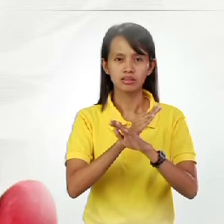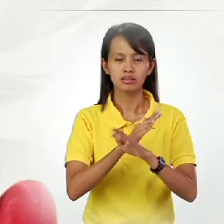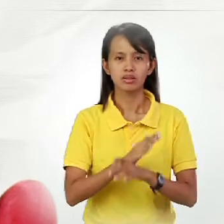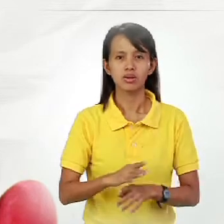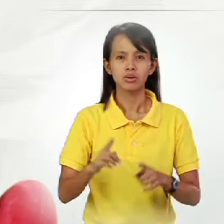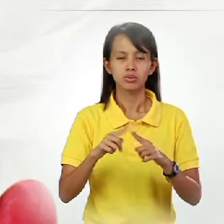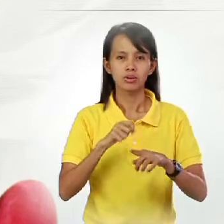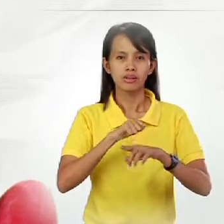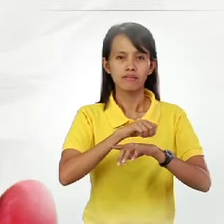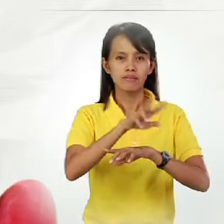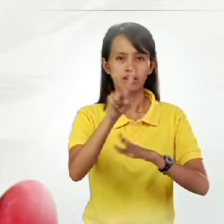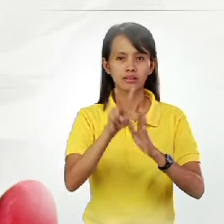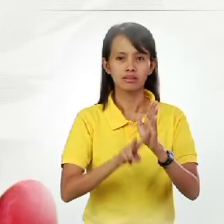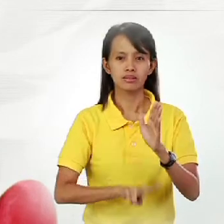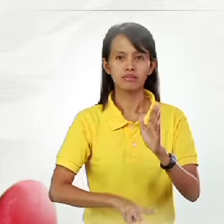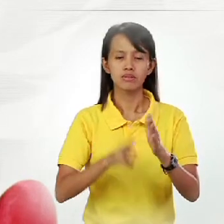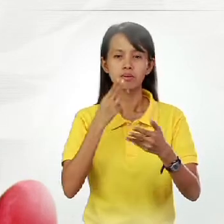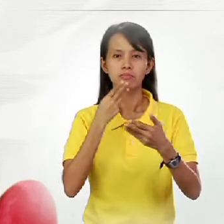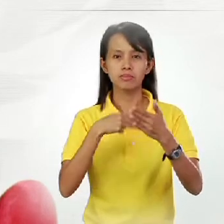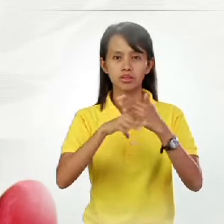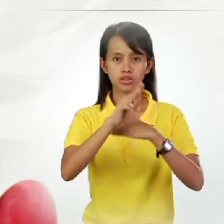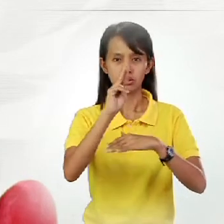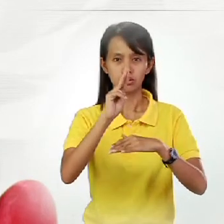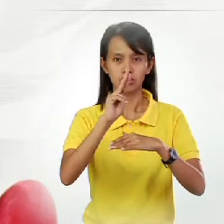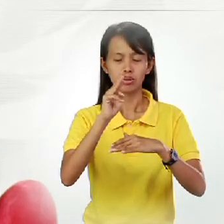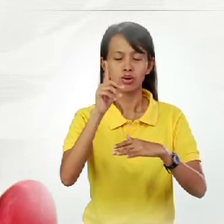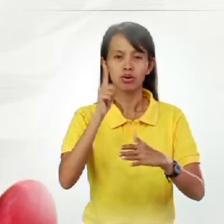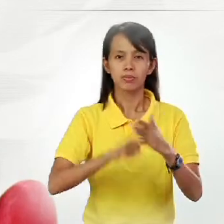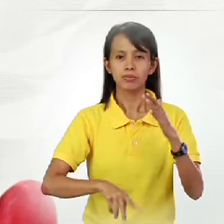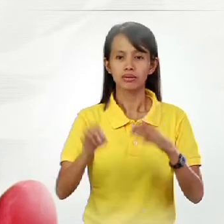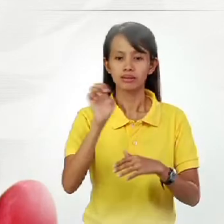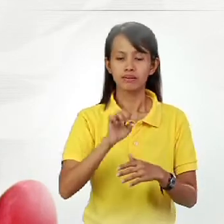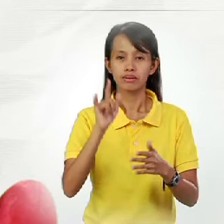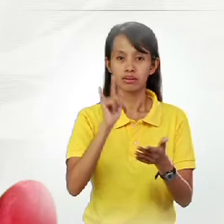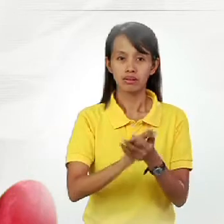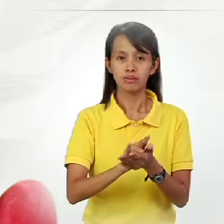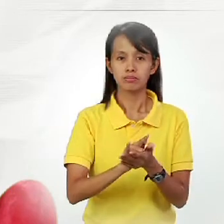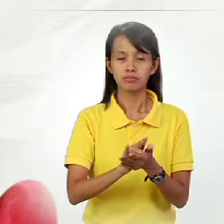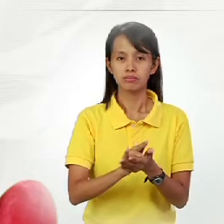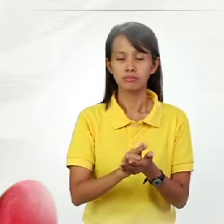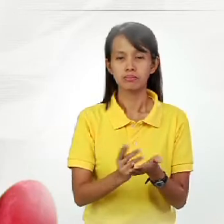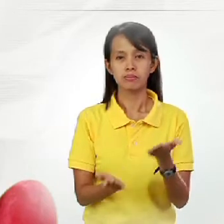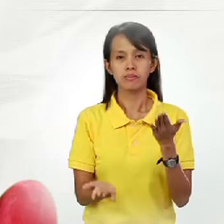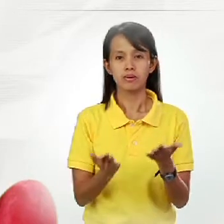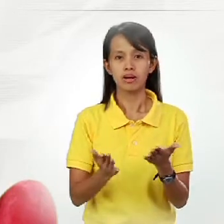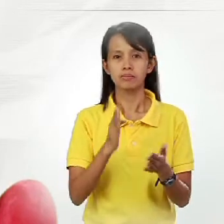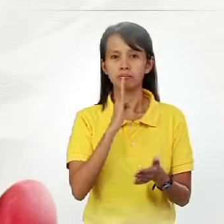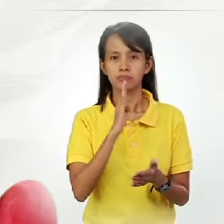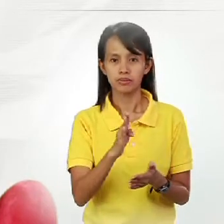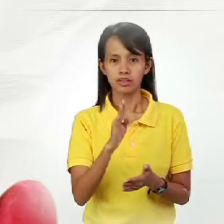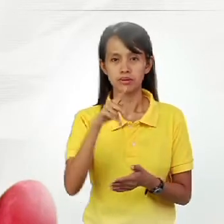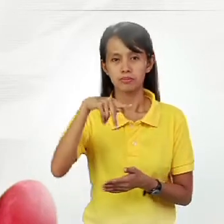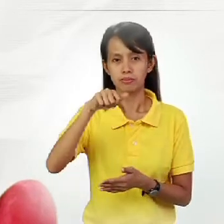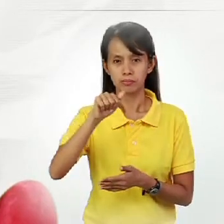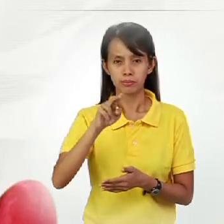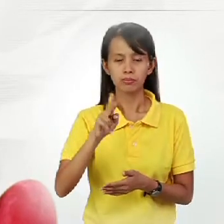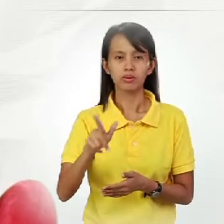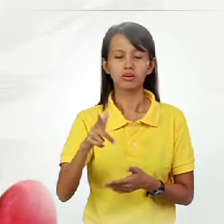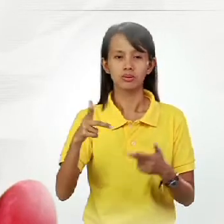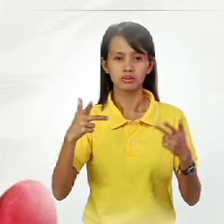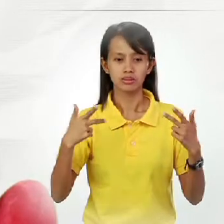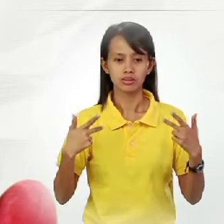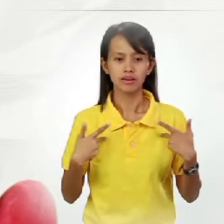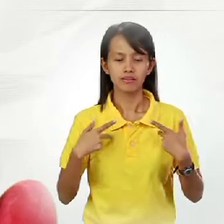hindrance to an effective mission. Whatever that might be, St. Paul was struggling with